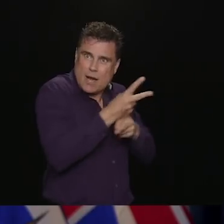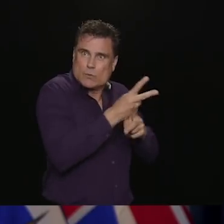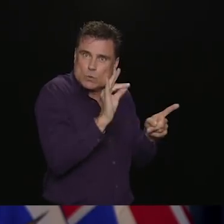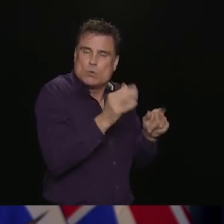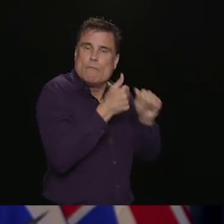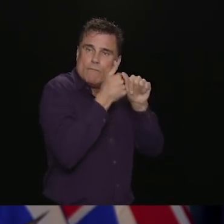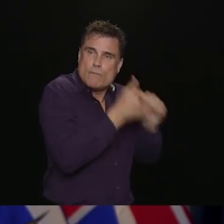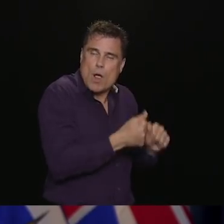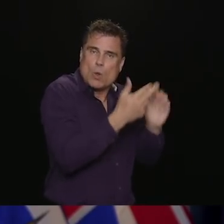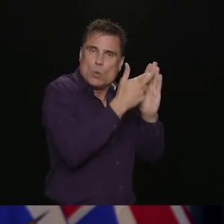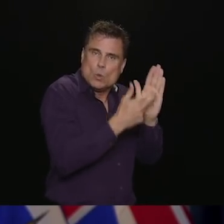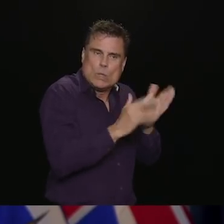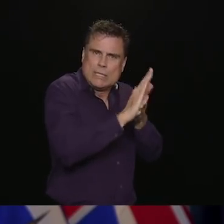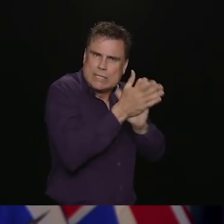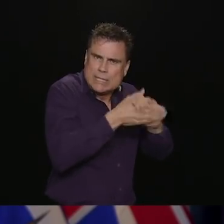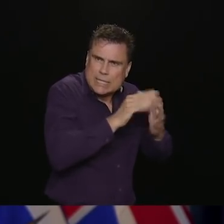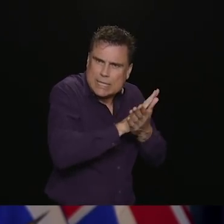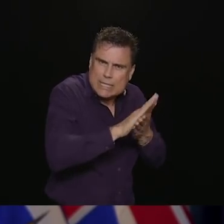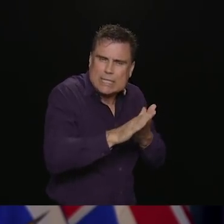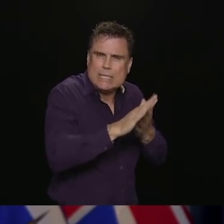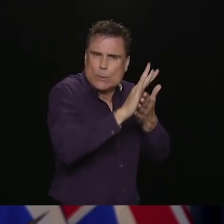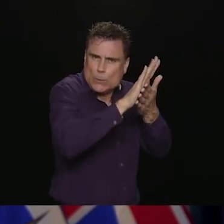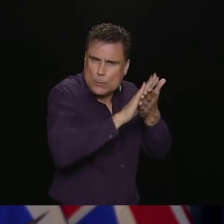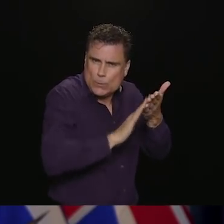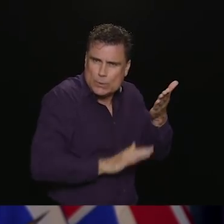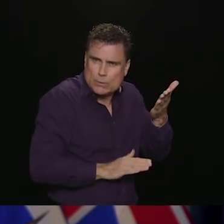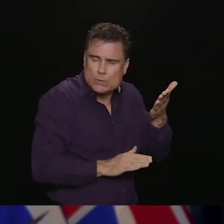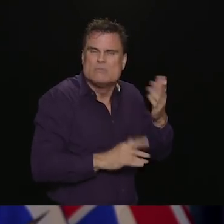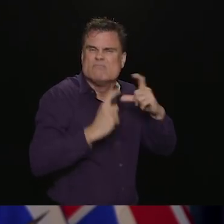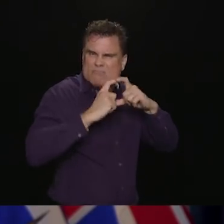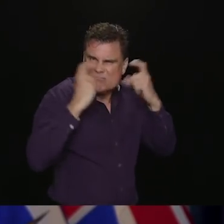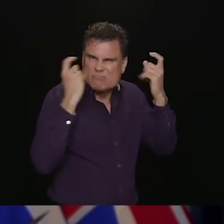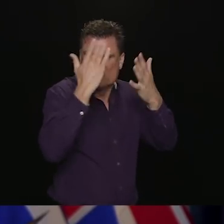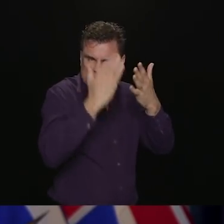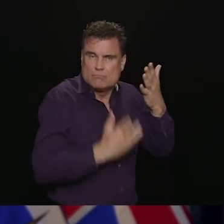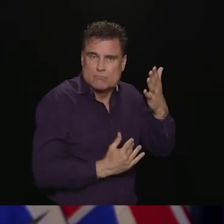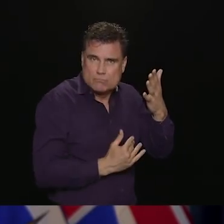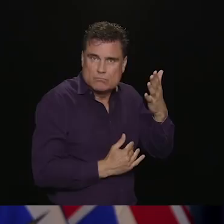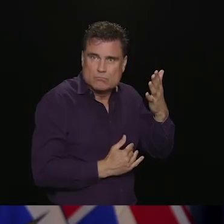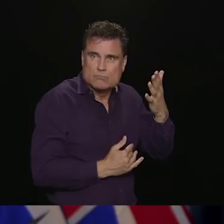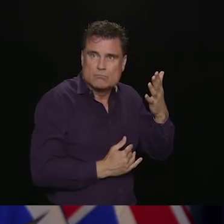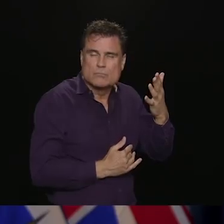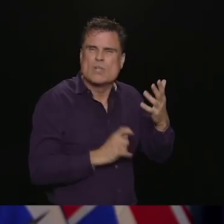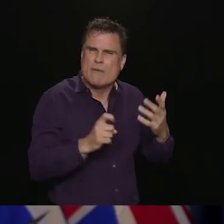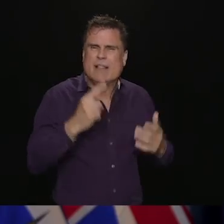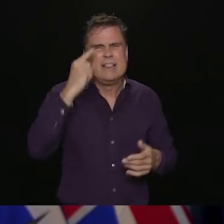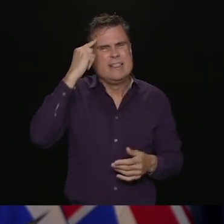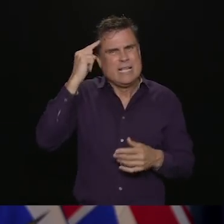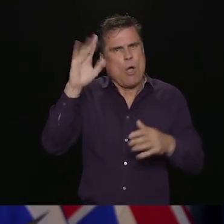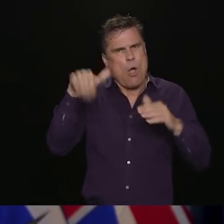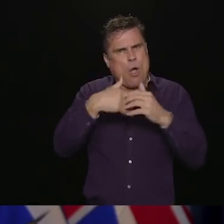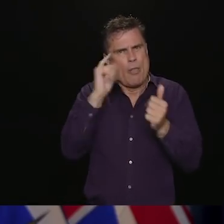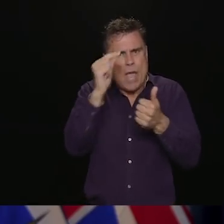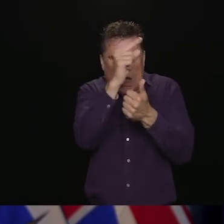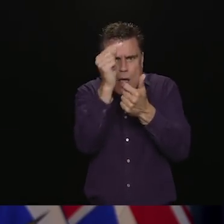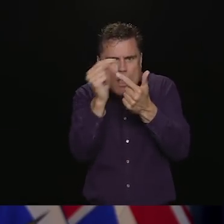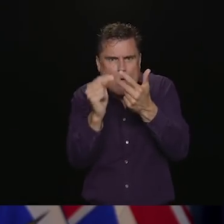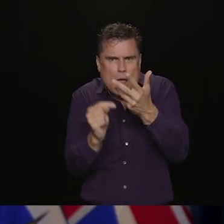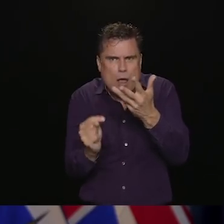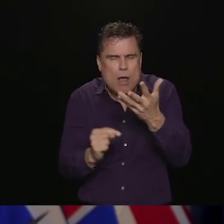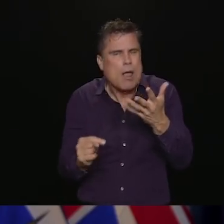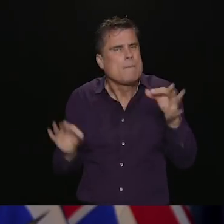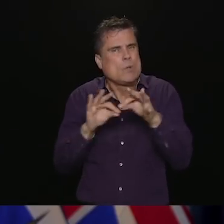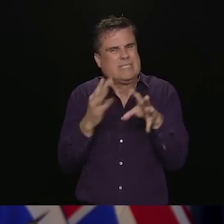us, at least for the foreseeable future, until we have a really good treatment that works for people,